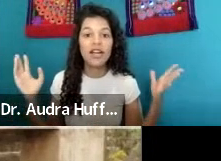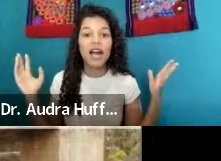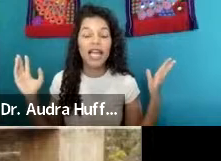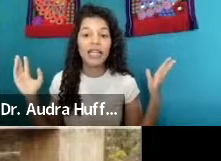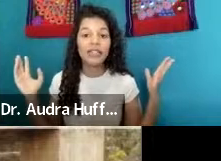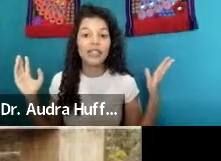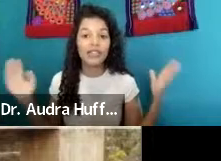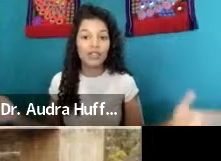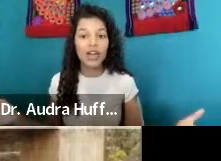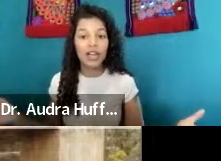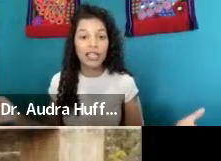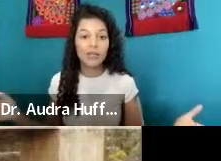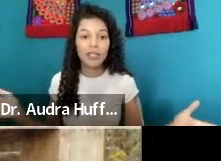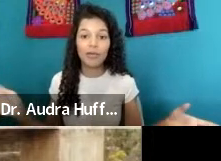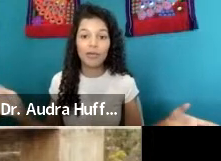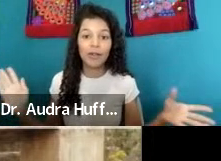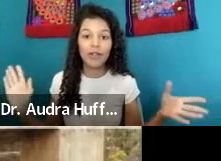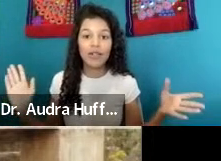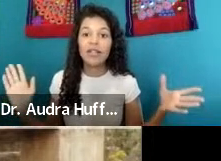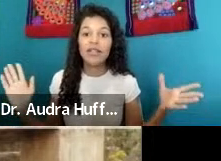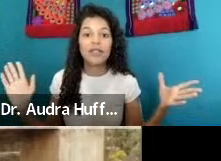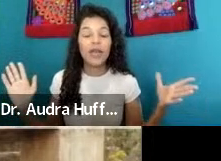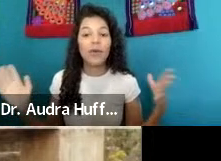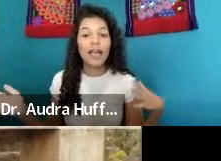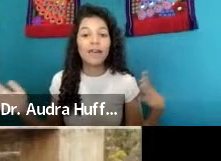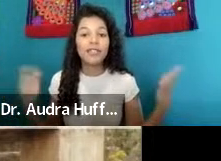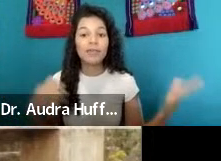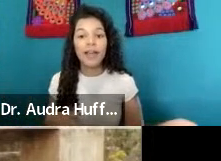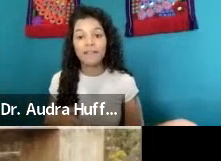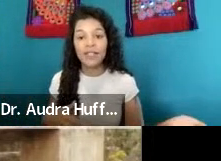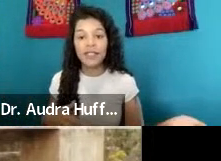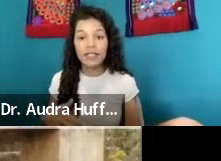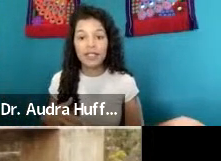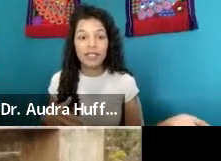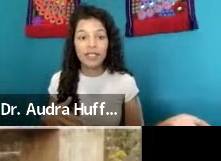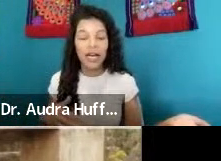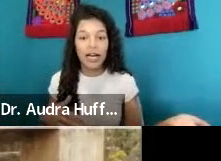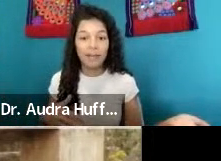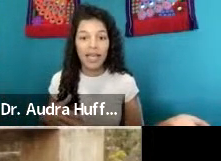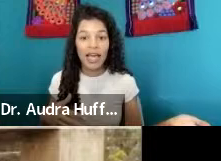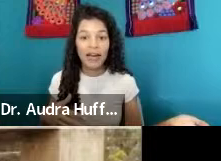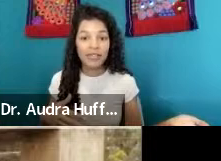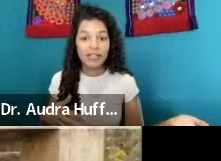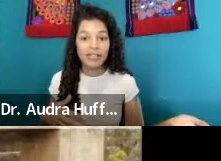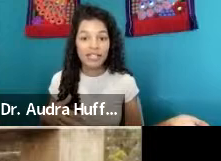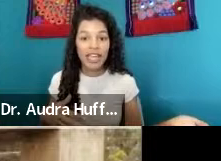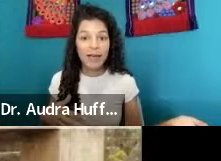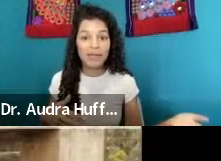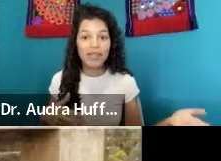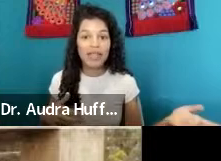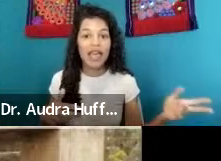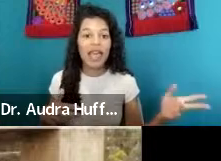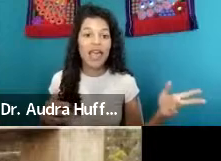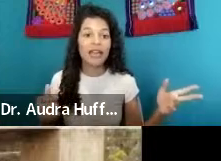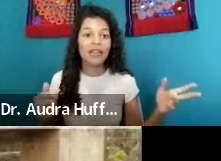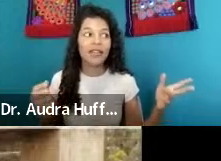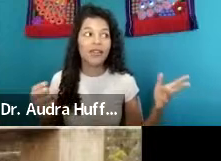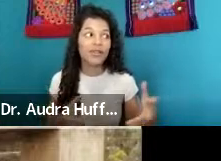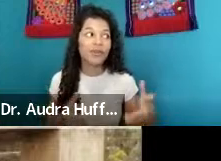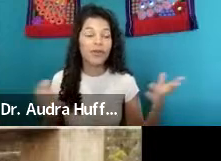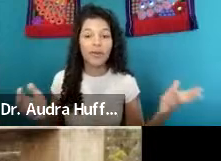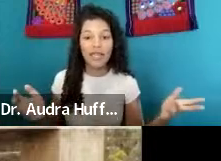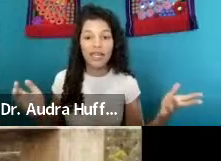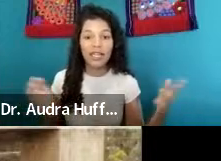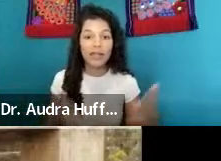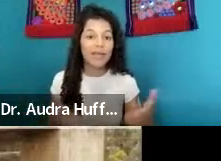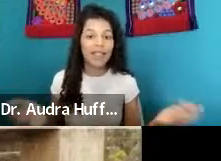myself. I need to start talking to people. So I went out to breakfast at our research camp and there